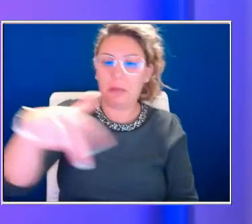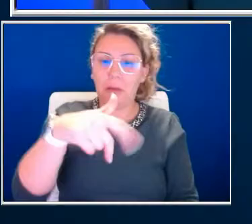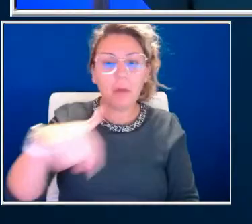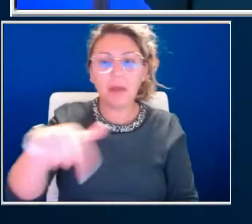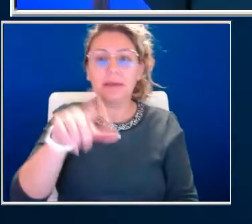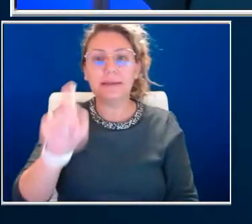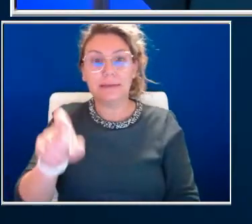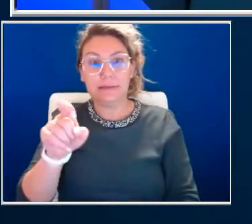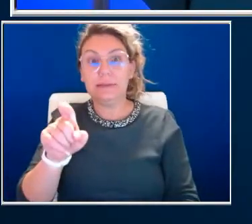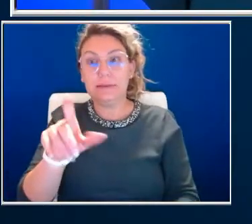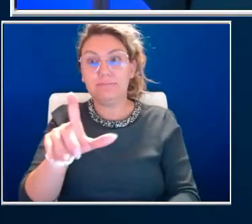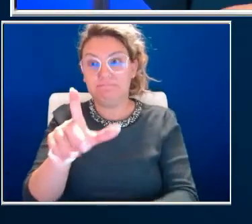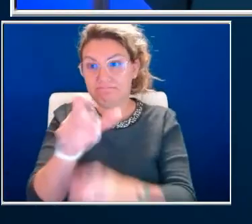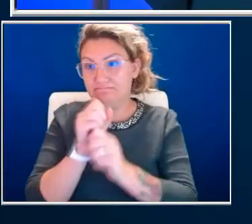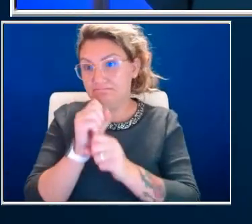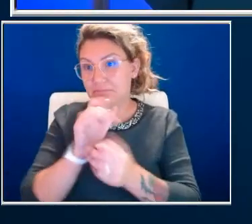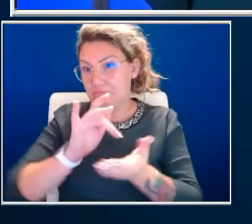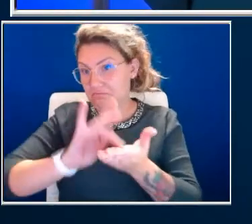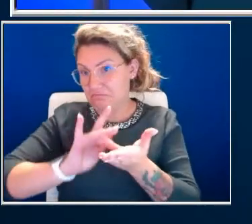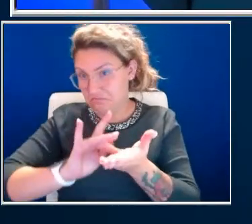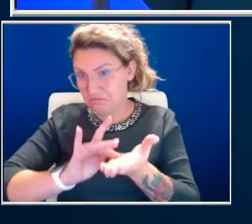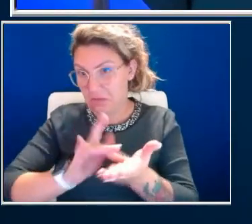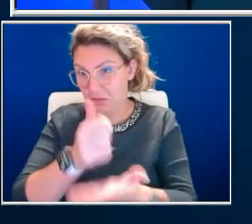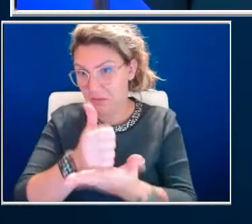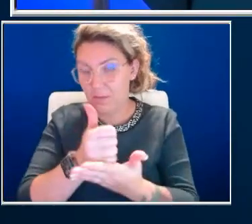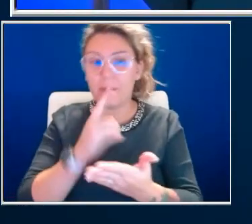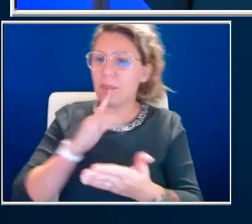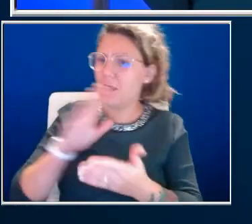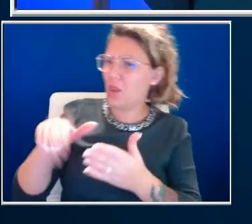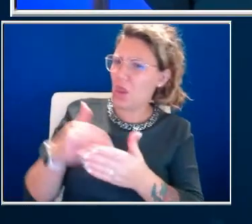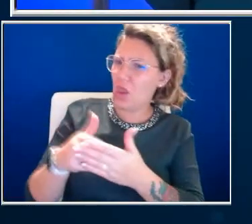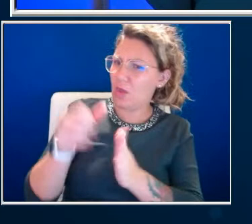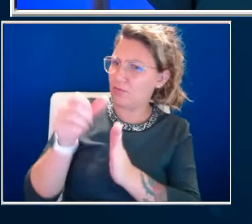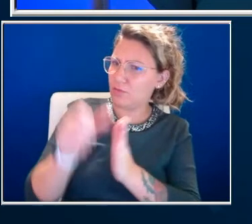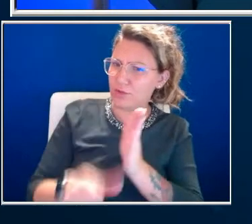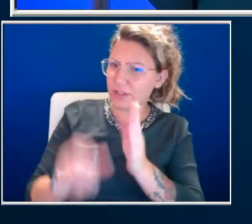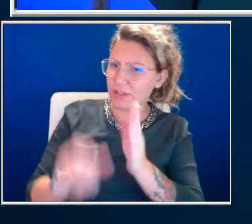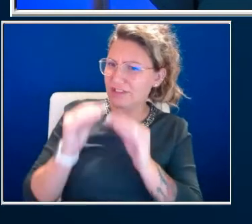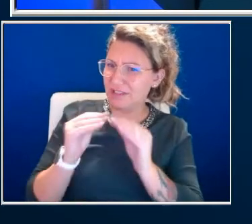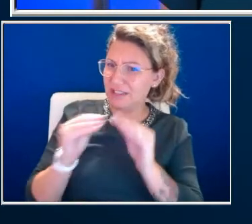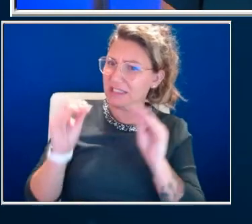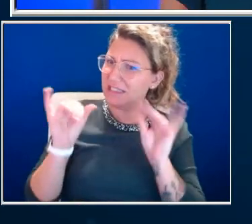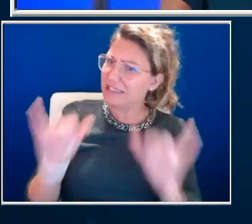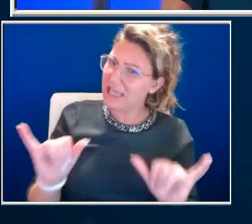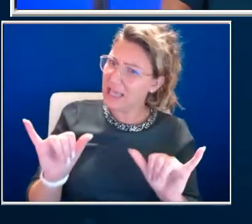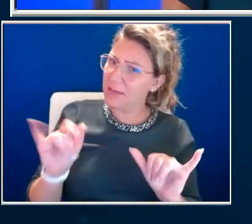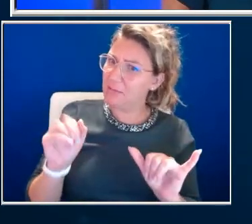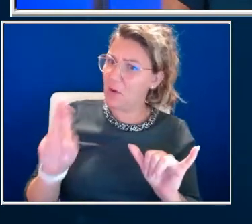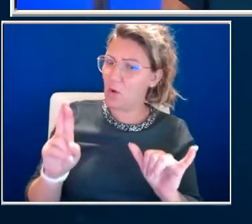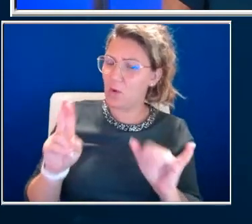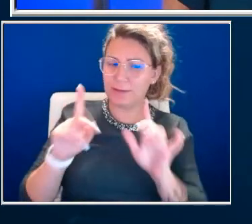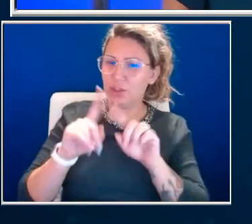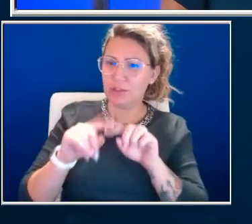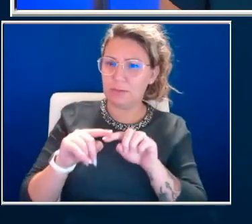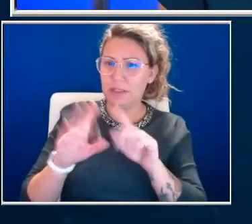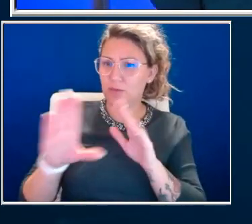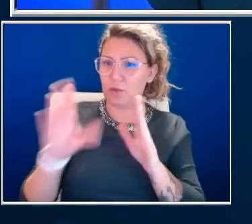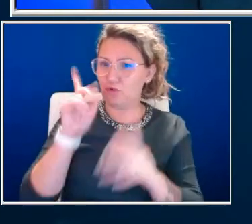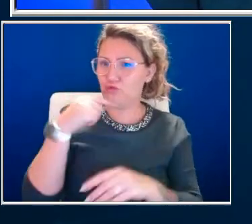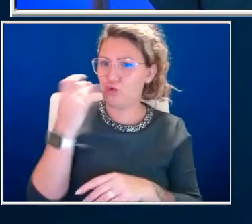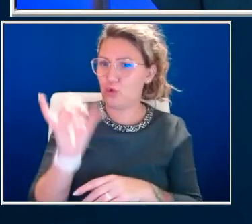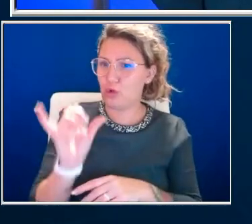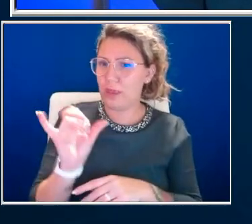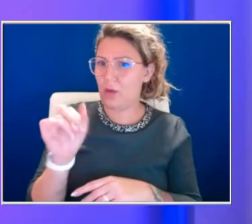attention. So Amy, are all the procedures for fixing varicose veins, are they the same? Or does it depend what yours look like or what stage they're